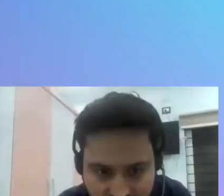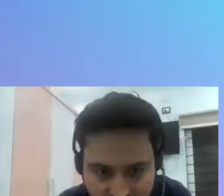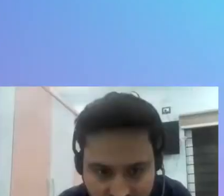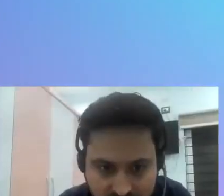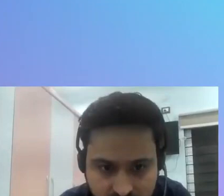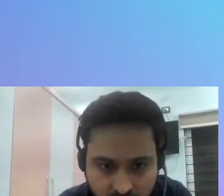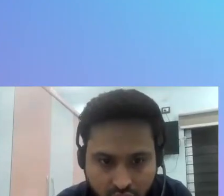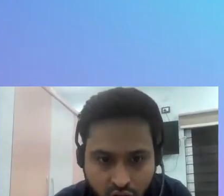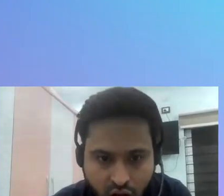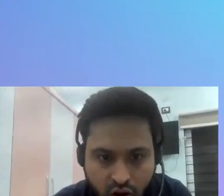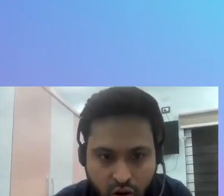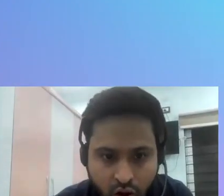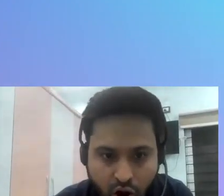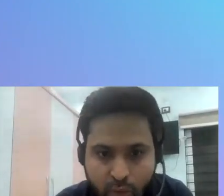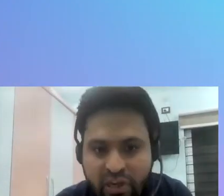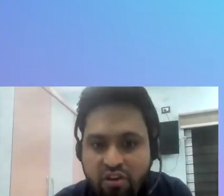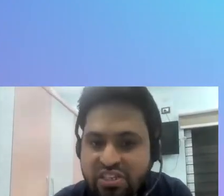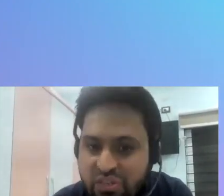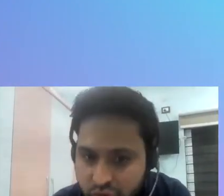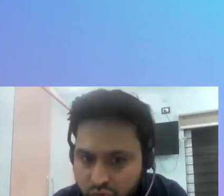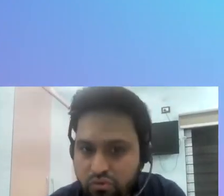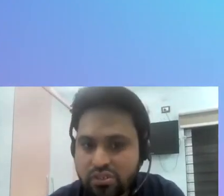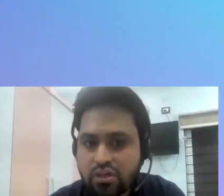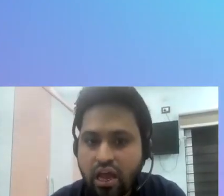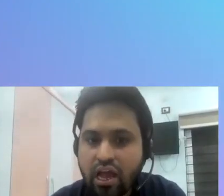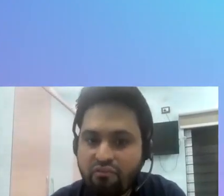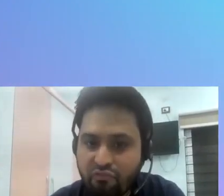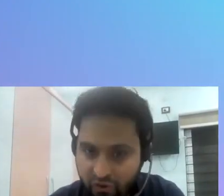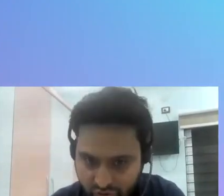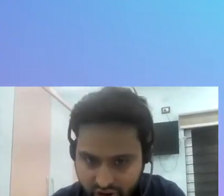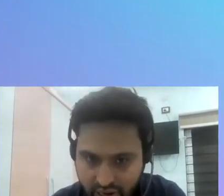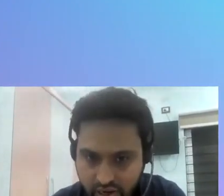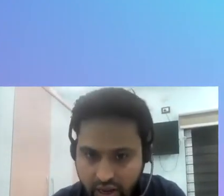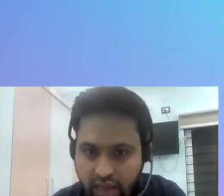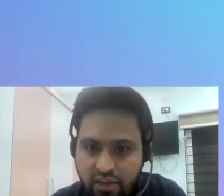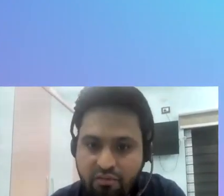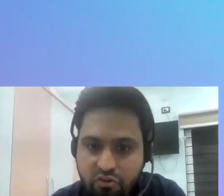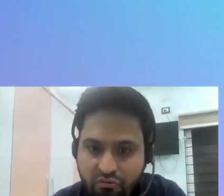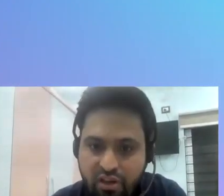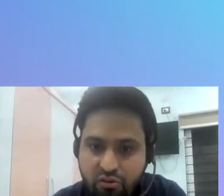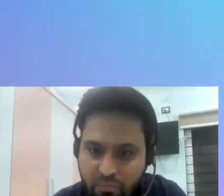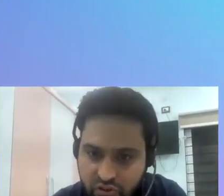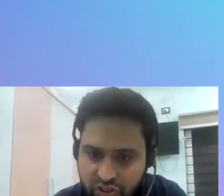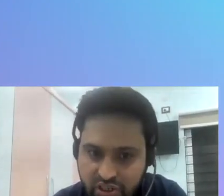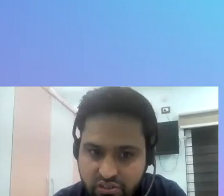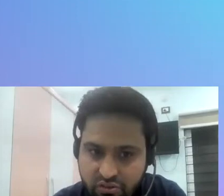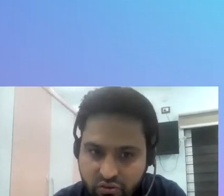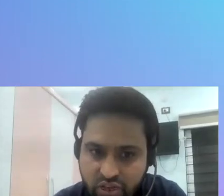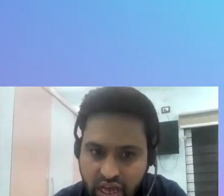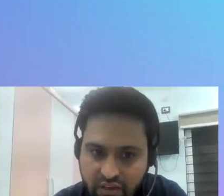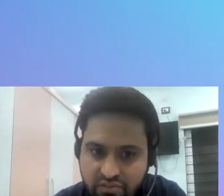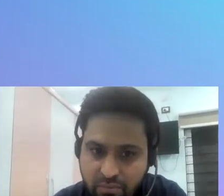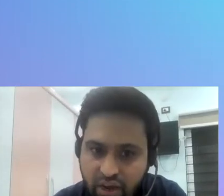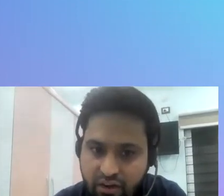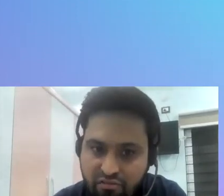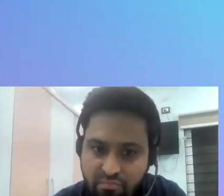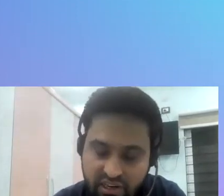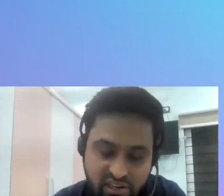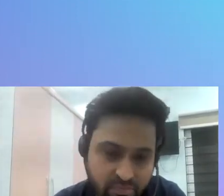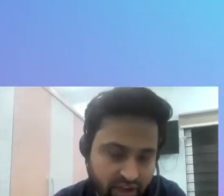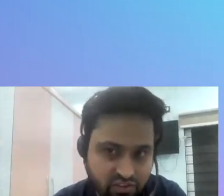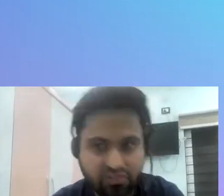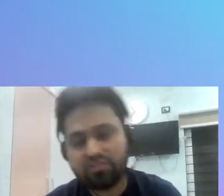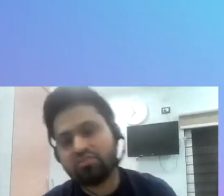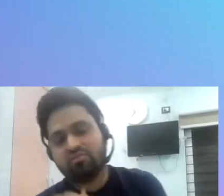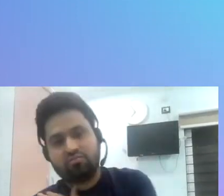we have is, how many of these tools have free trial? And if you were to purchase, do they have some kind of